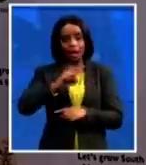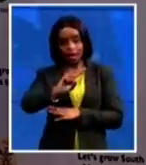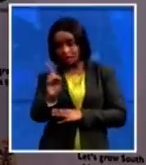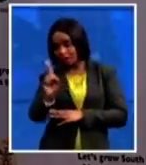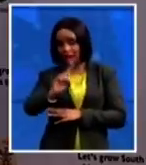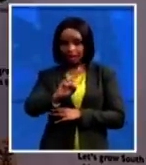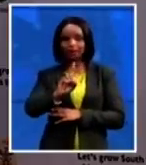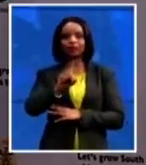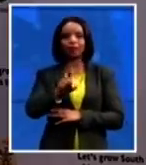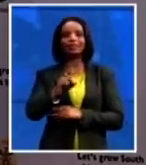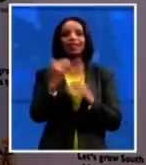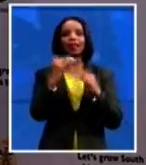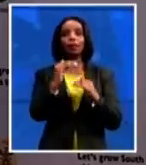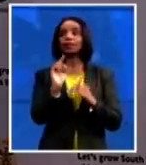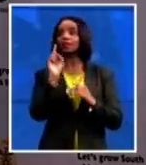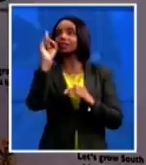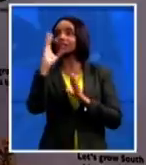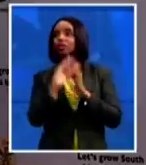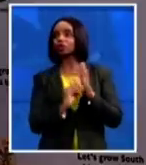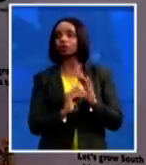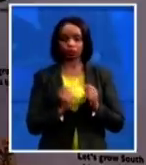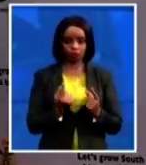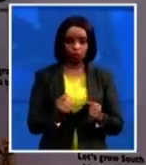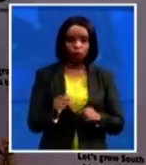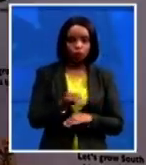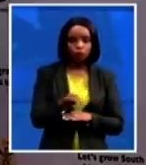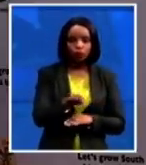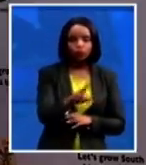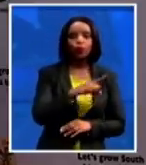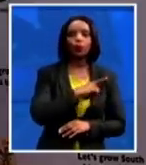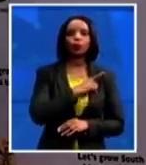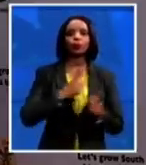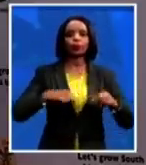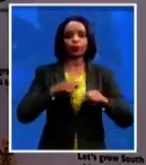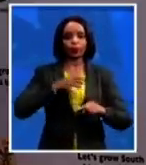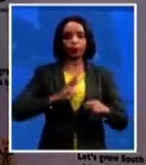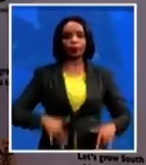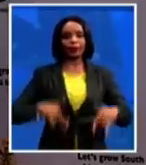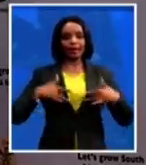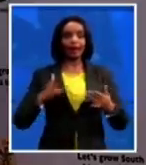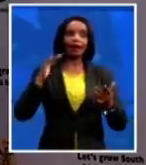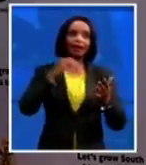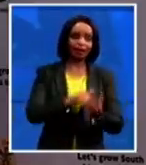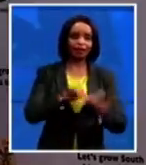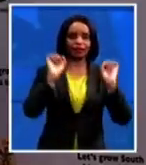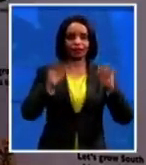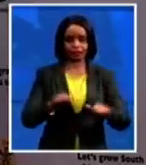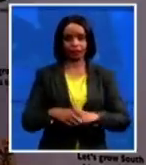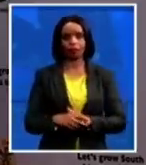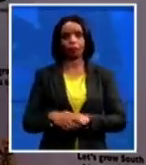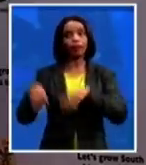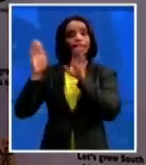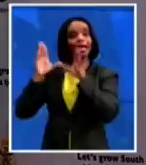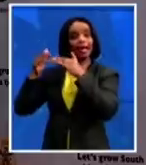alive. Cabinet called on parents and caregivers to be extra vigilant with the children in